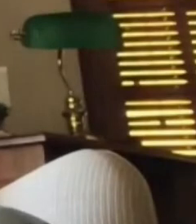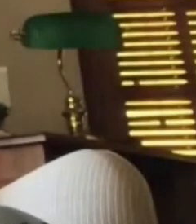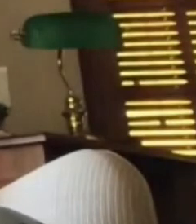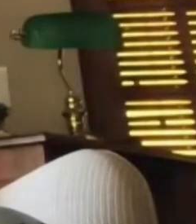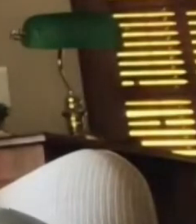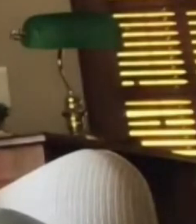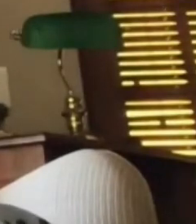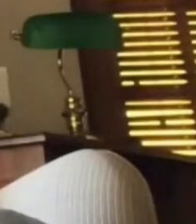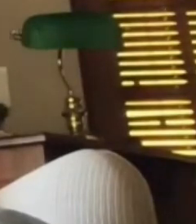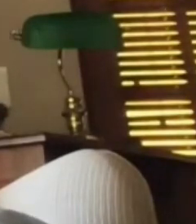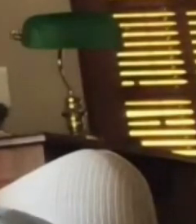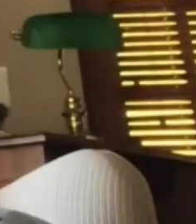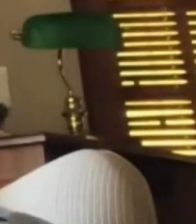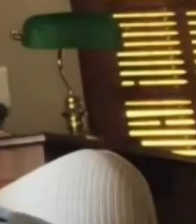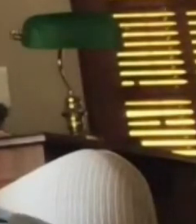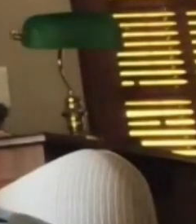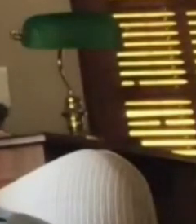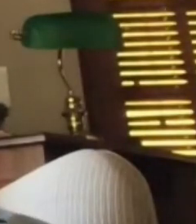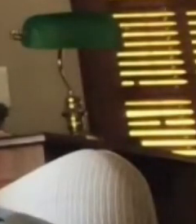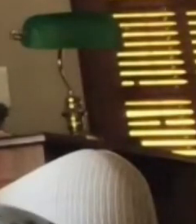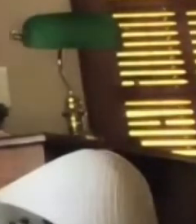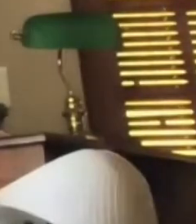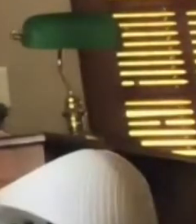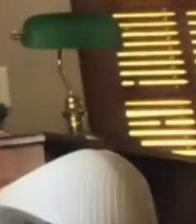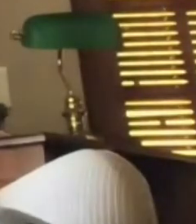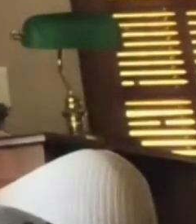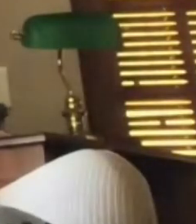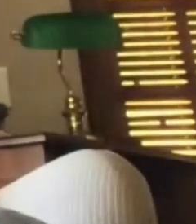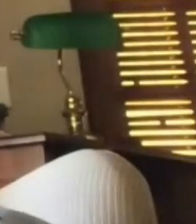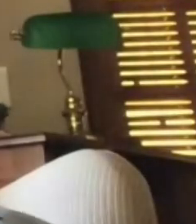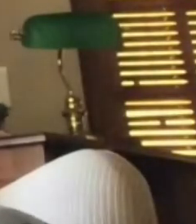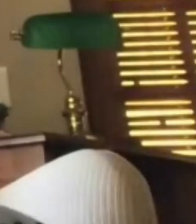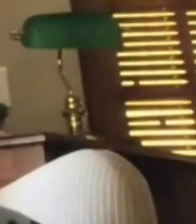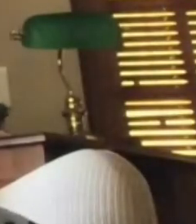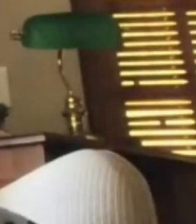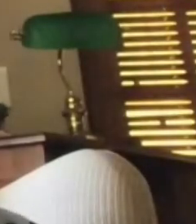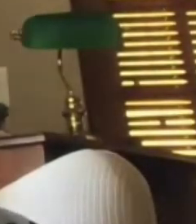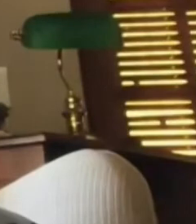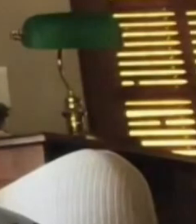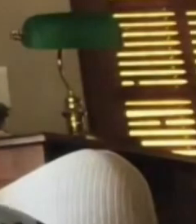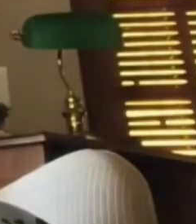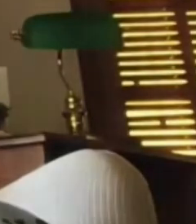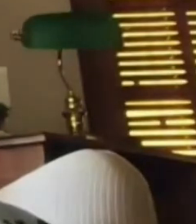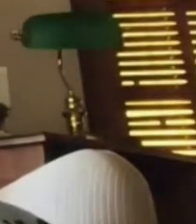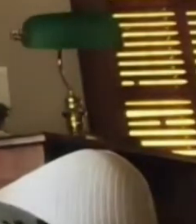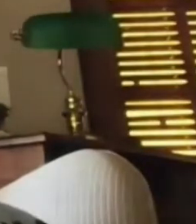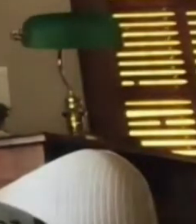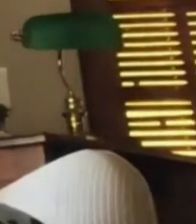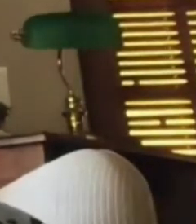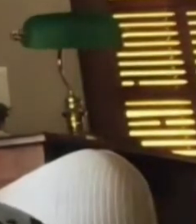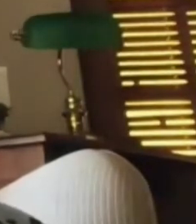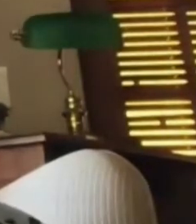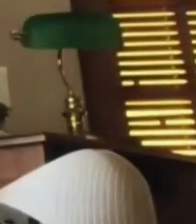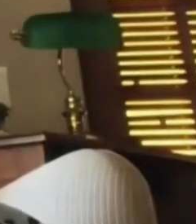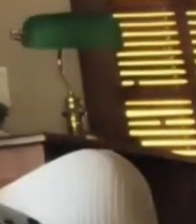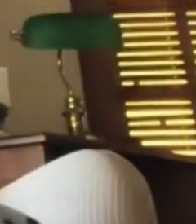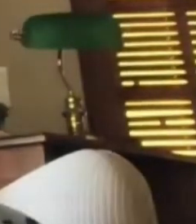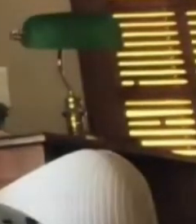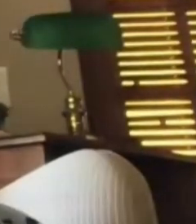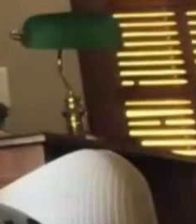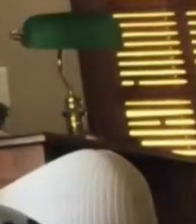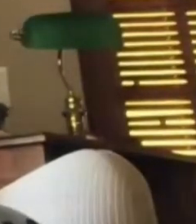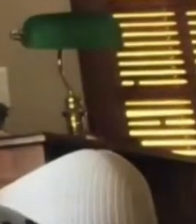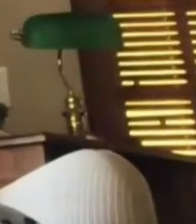ambulance. And when they do get an ambulance, they get to hospital and they need to wait in queues. So